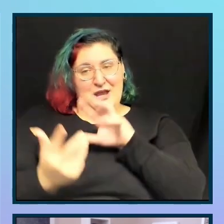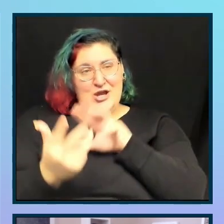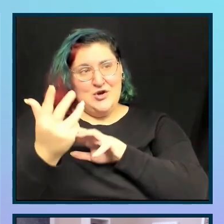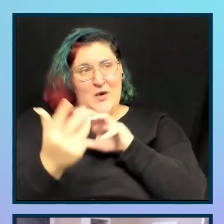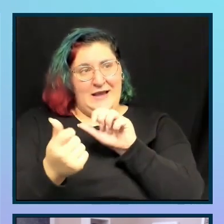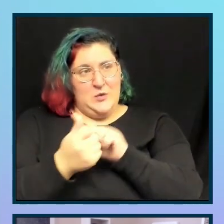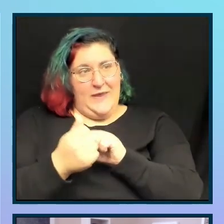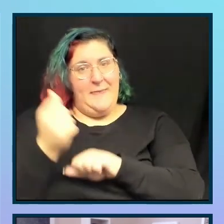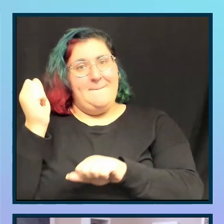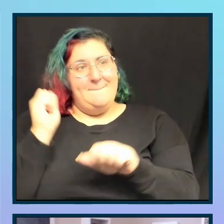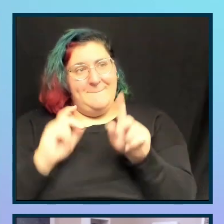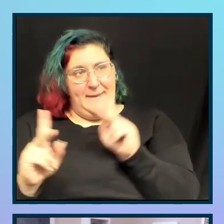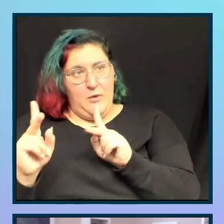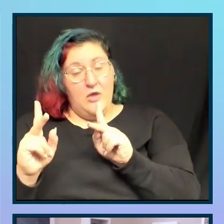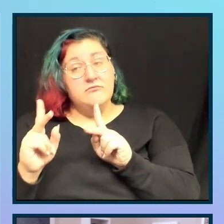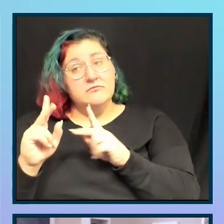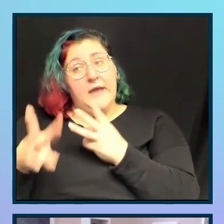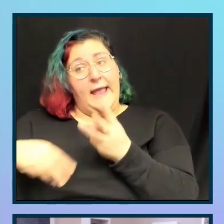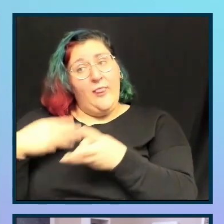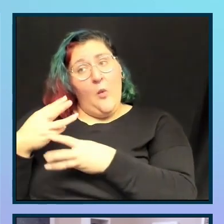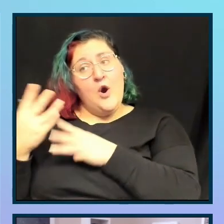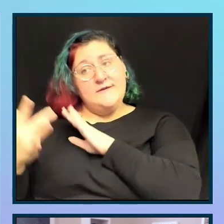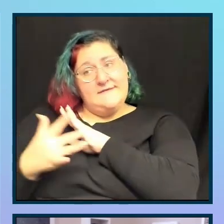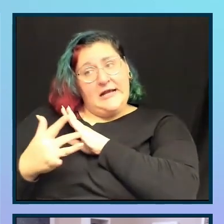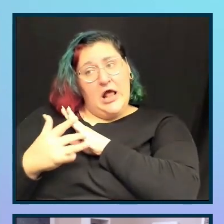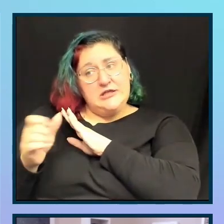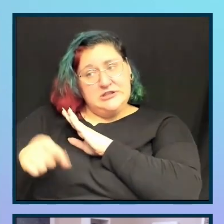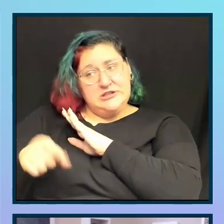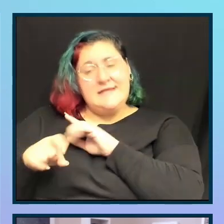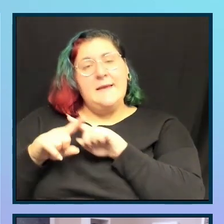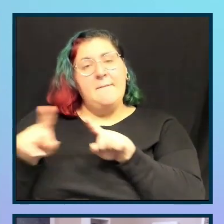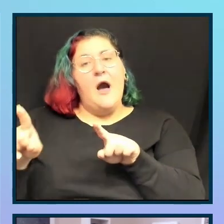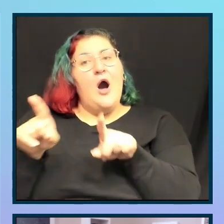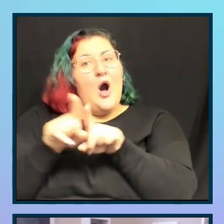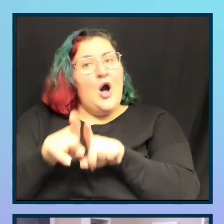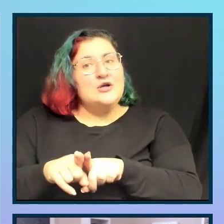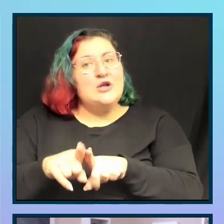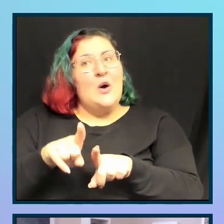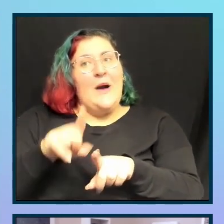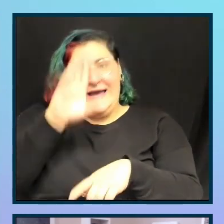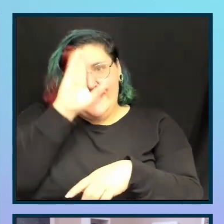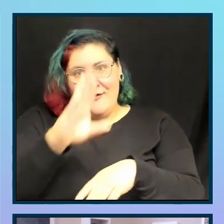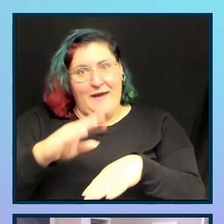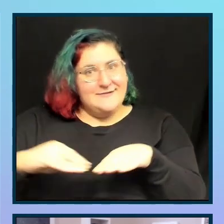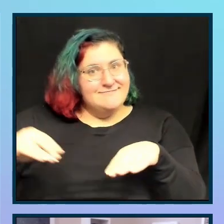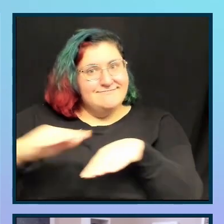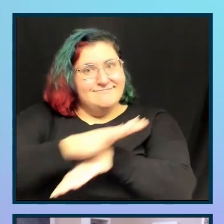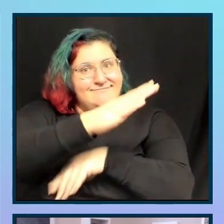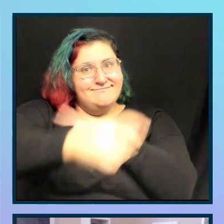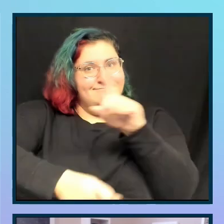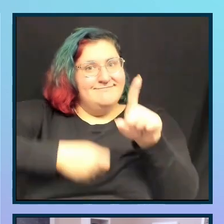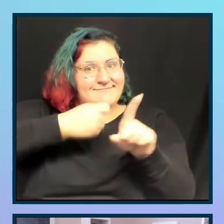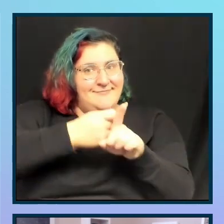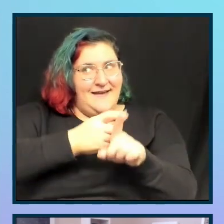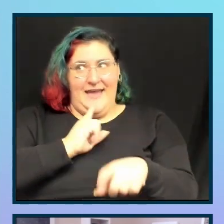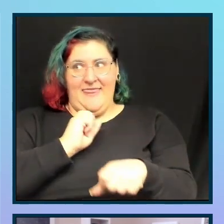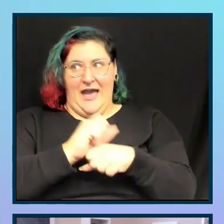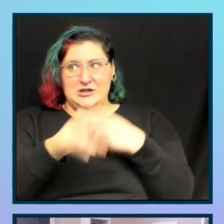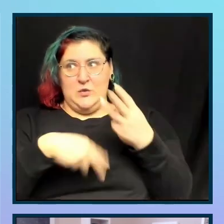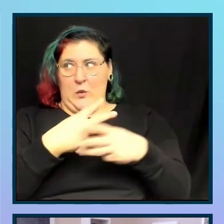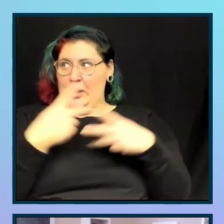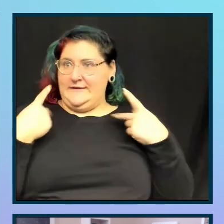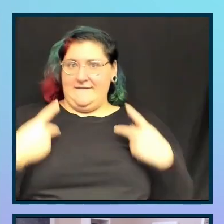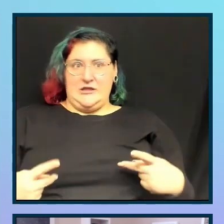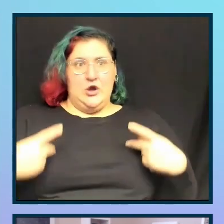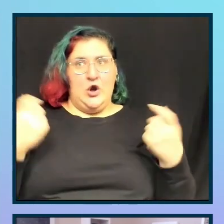our digital spaces, but how it has direct effects on the physical world. And of course,